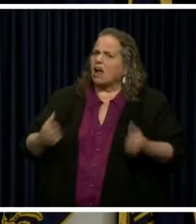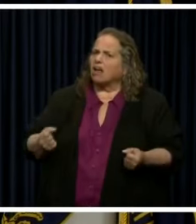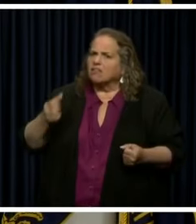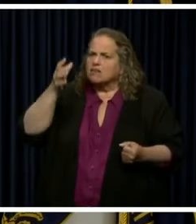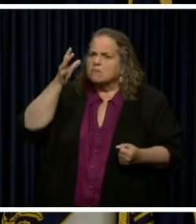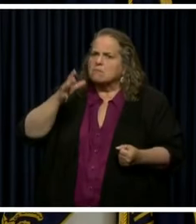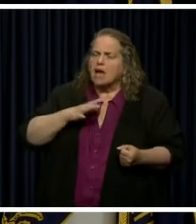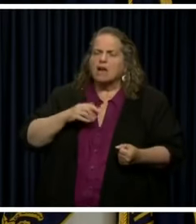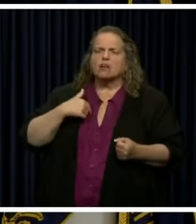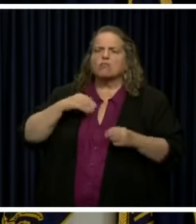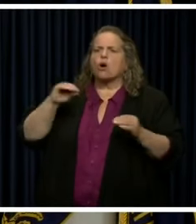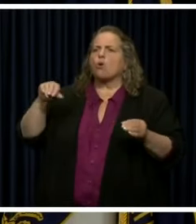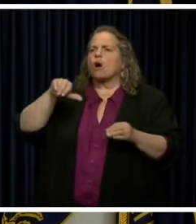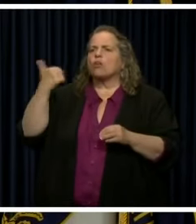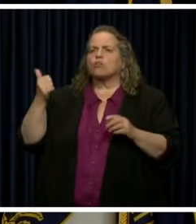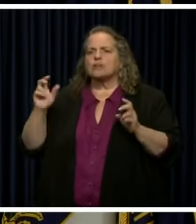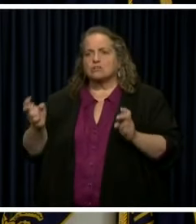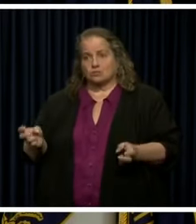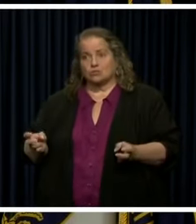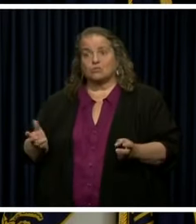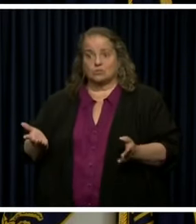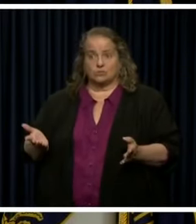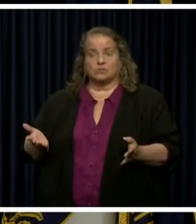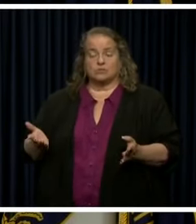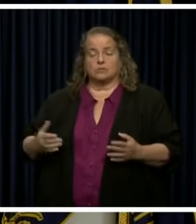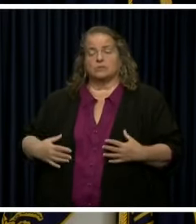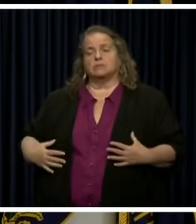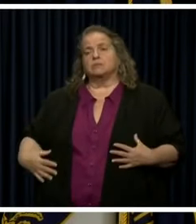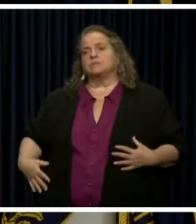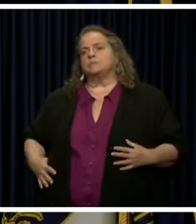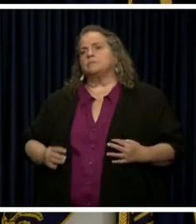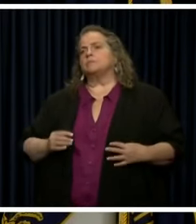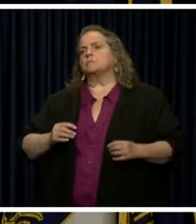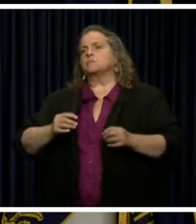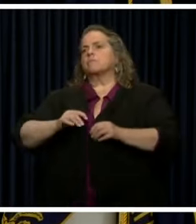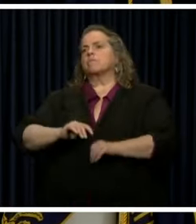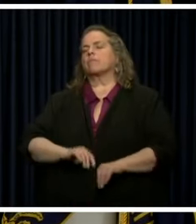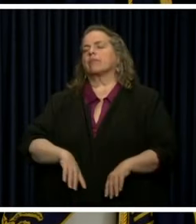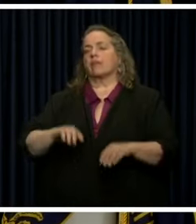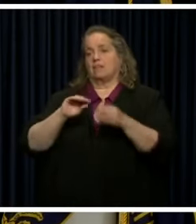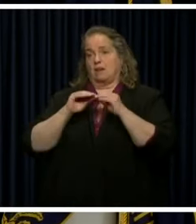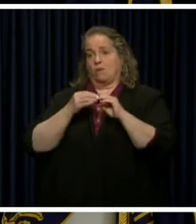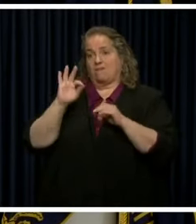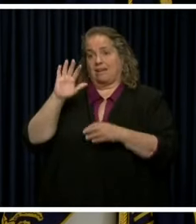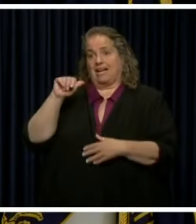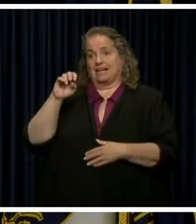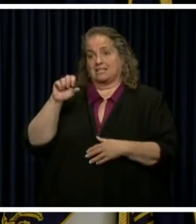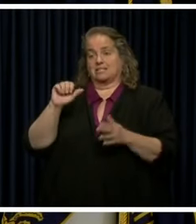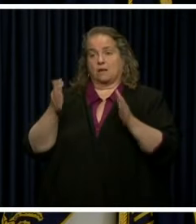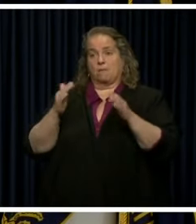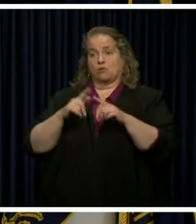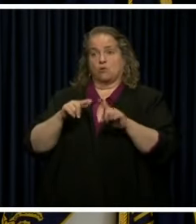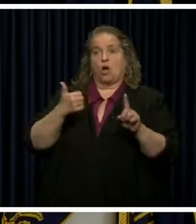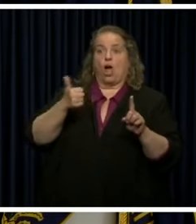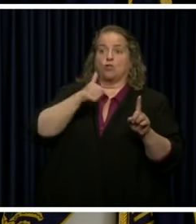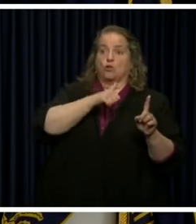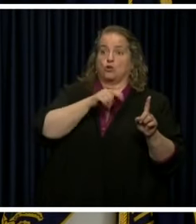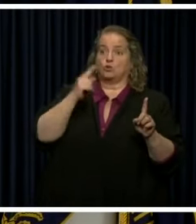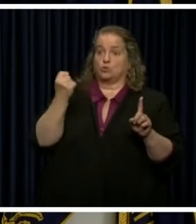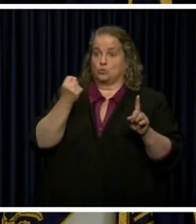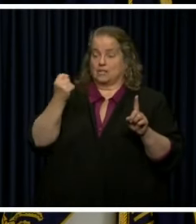pre-existing conditions. All right, well, the number of cases compared to other Tuesdays is